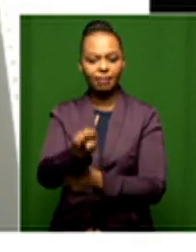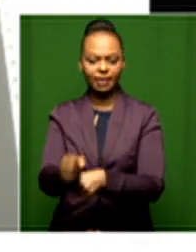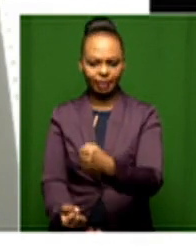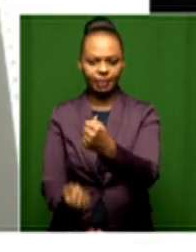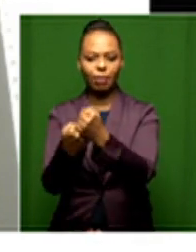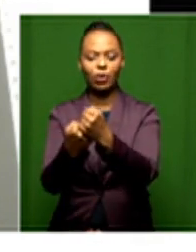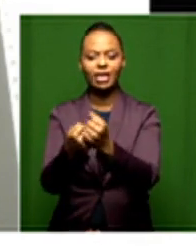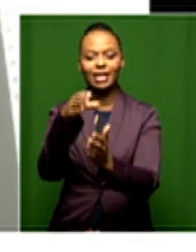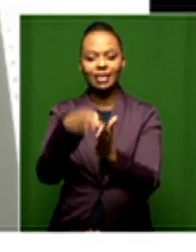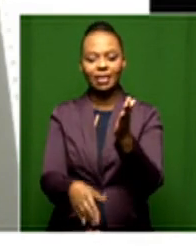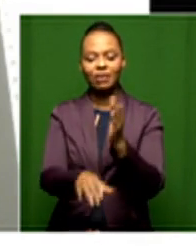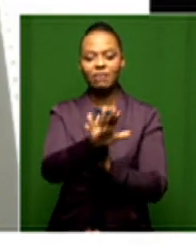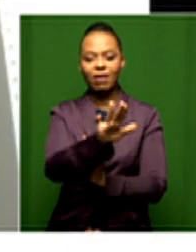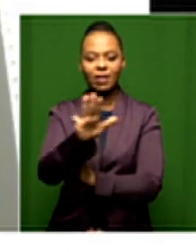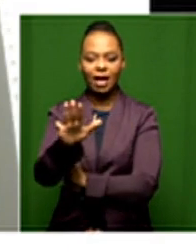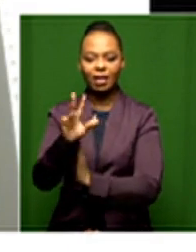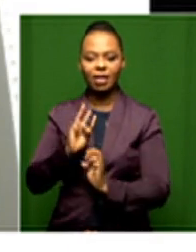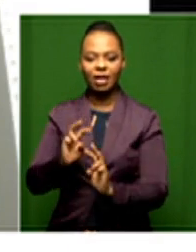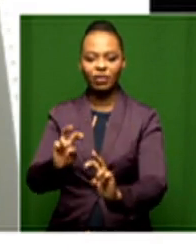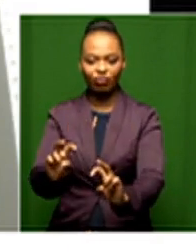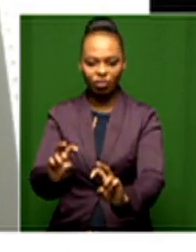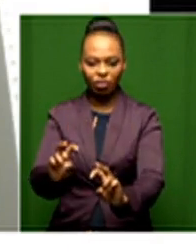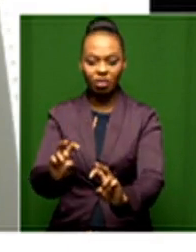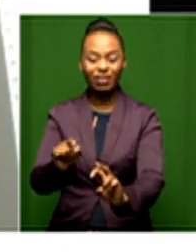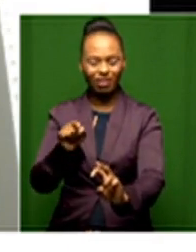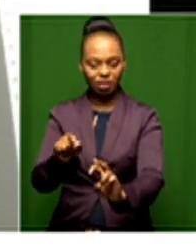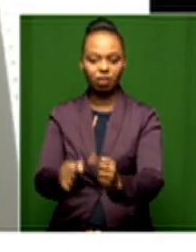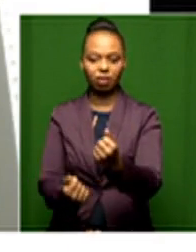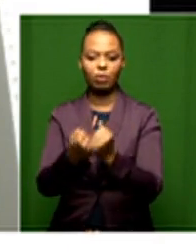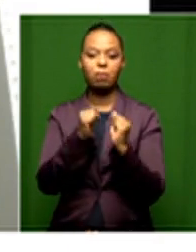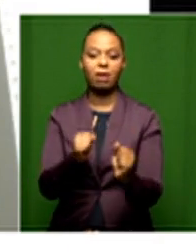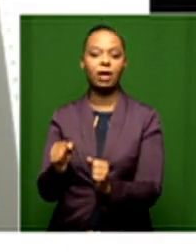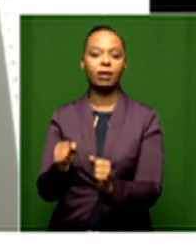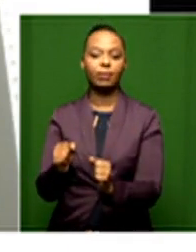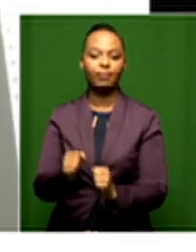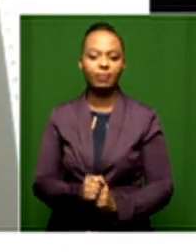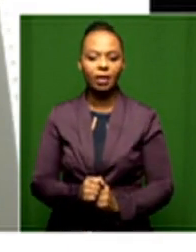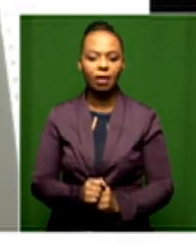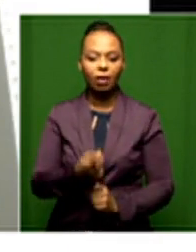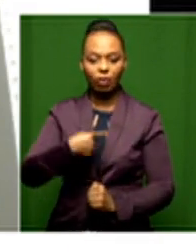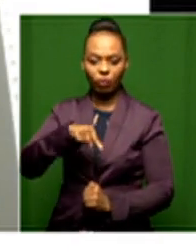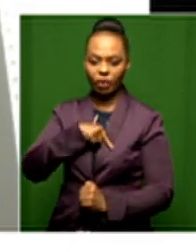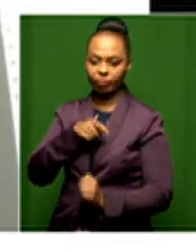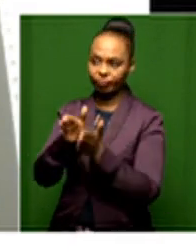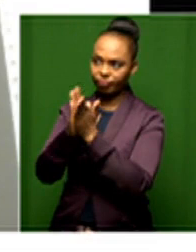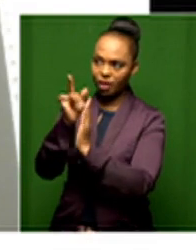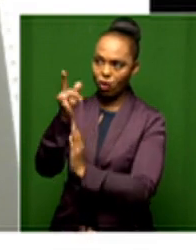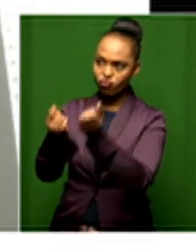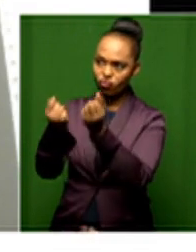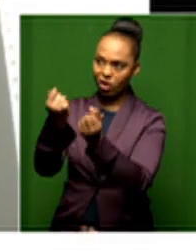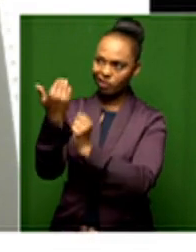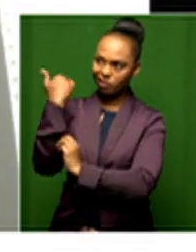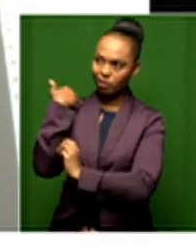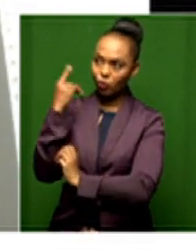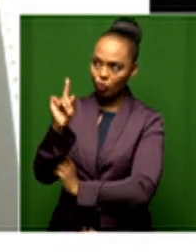the Section 59 investigation. And that is still the case. Our prayer to the court yesterday was simple. It